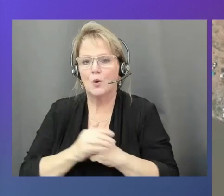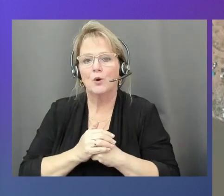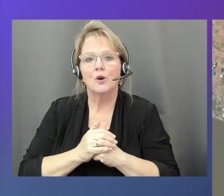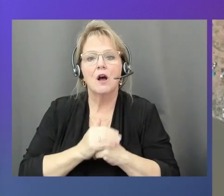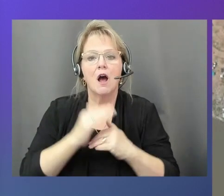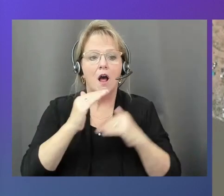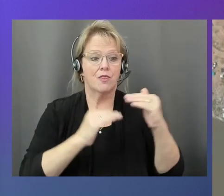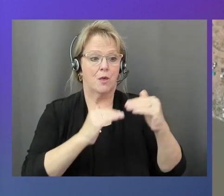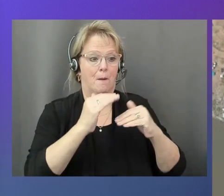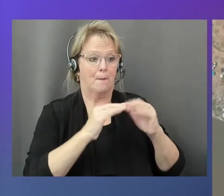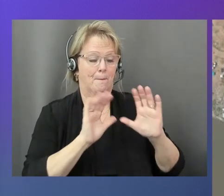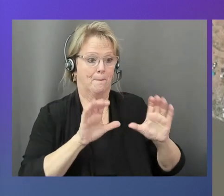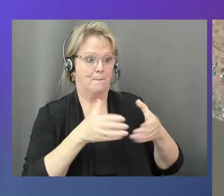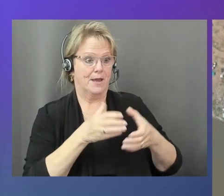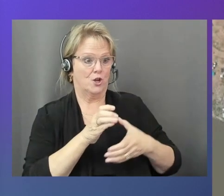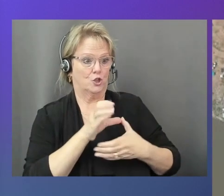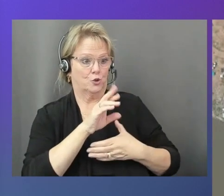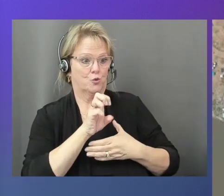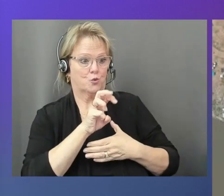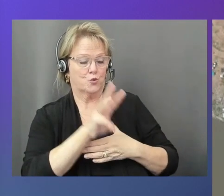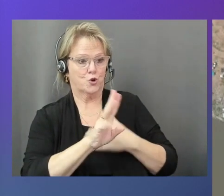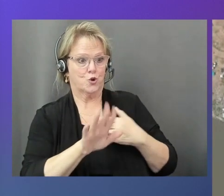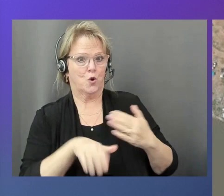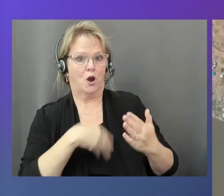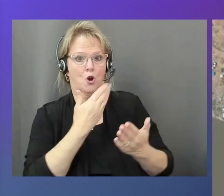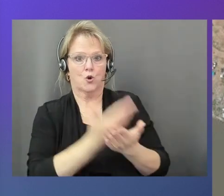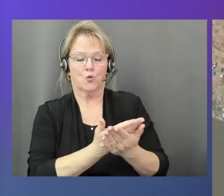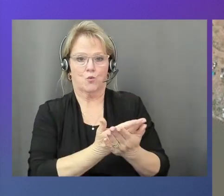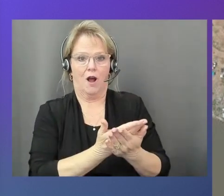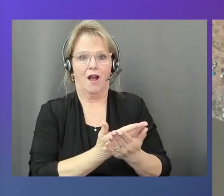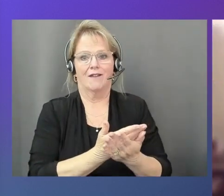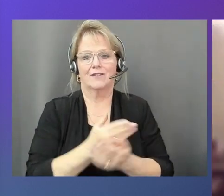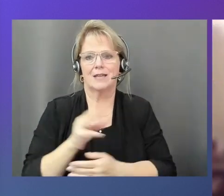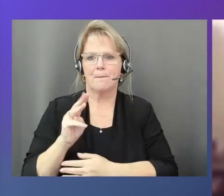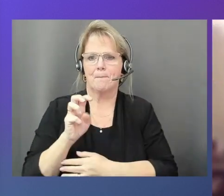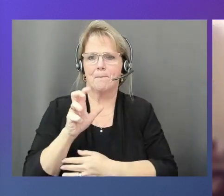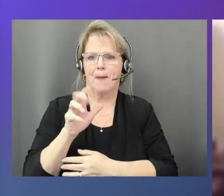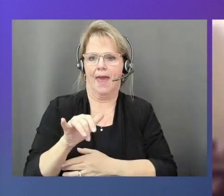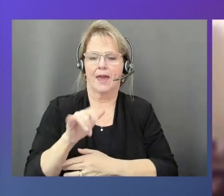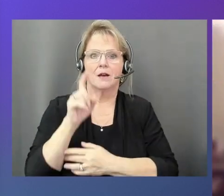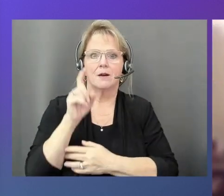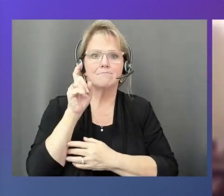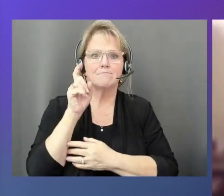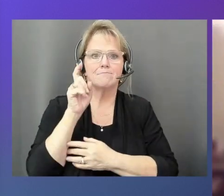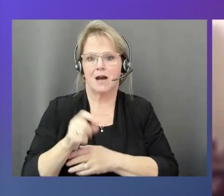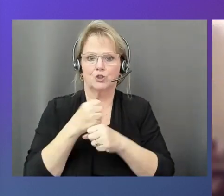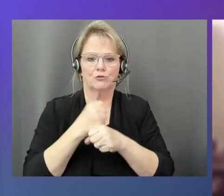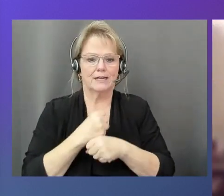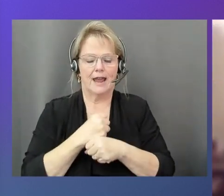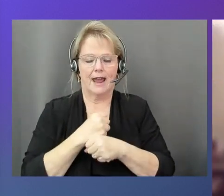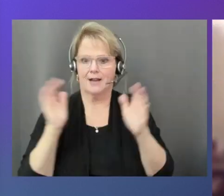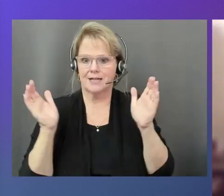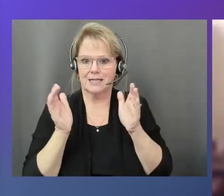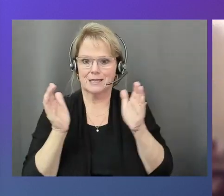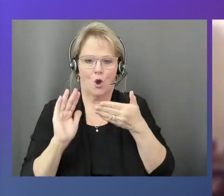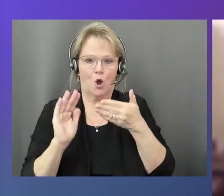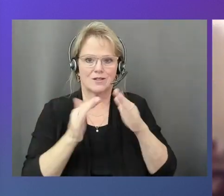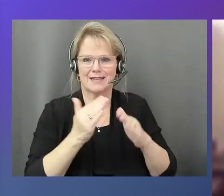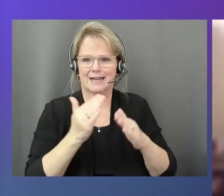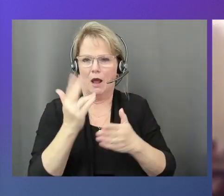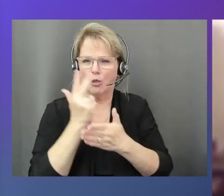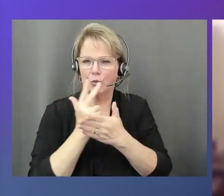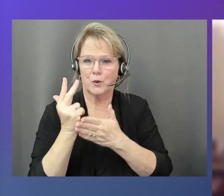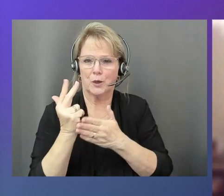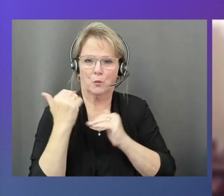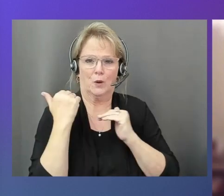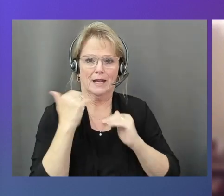the start of May and has to create a small city in about 3 weeks. To support their work, the network needs to be available on